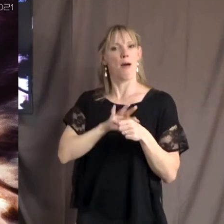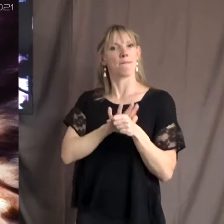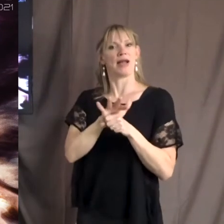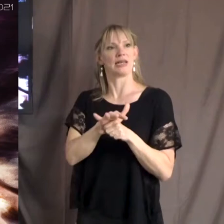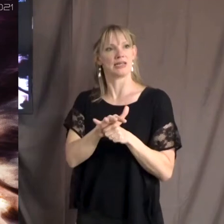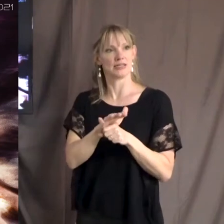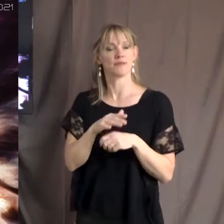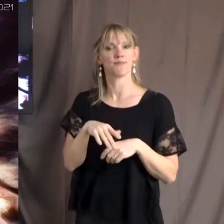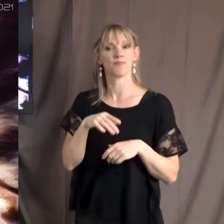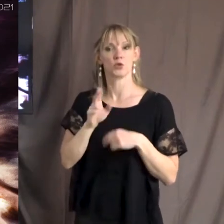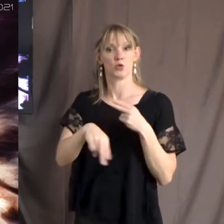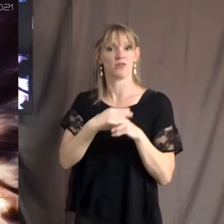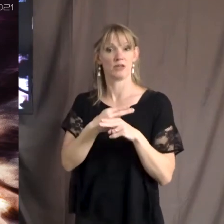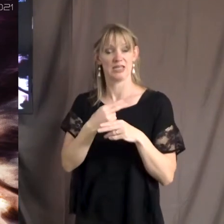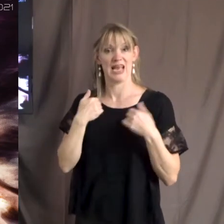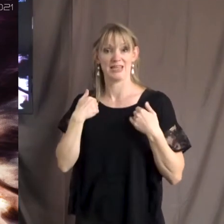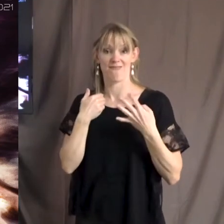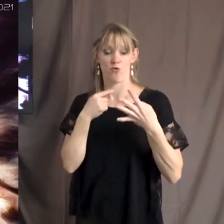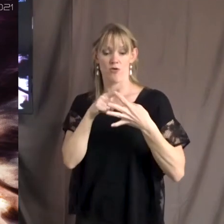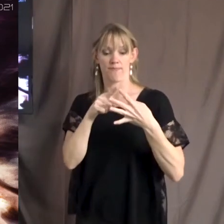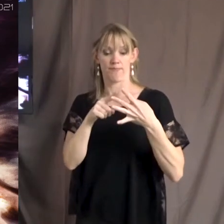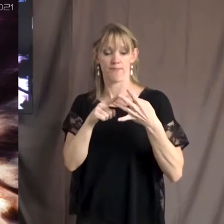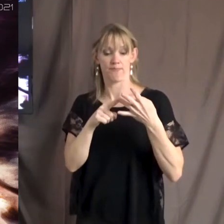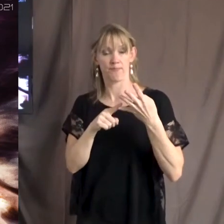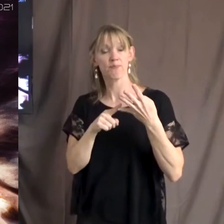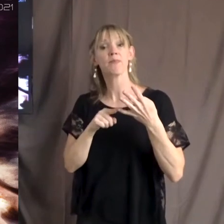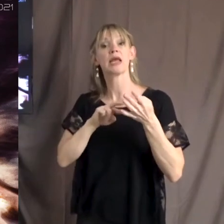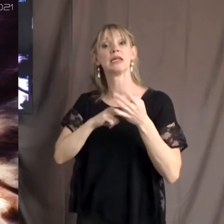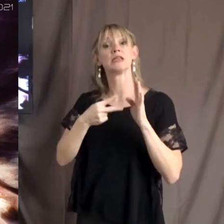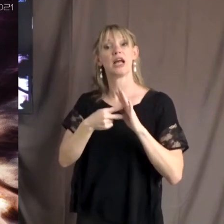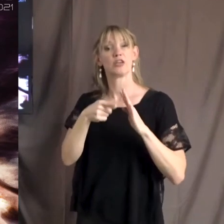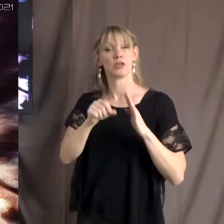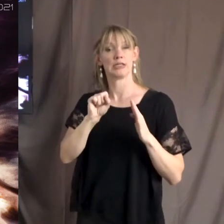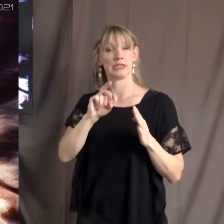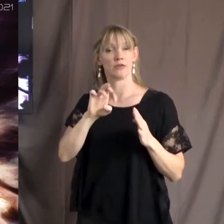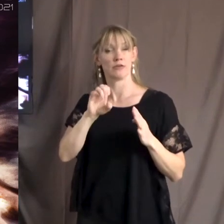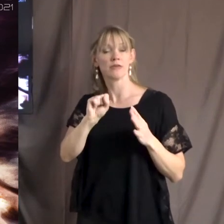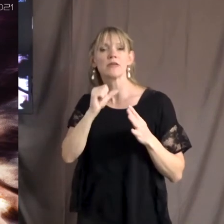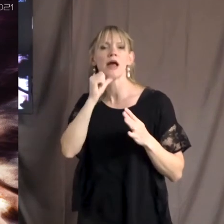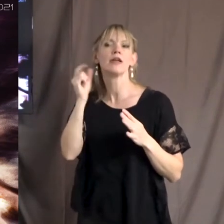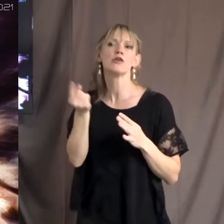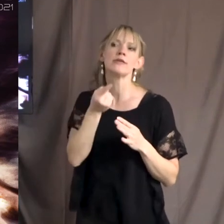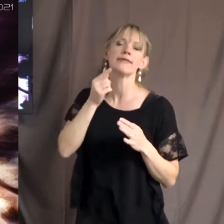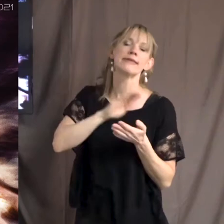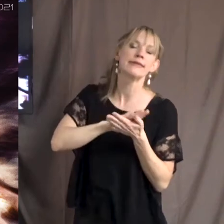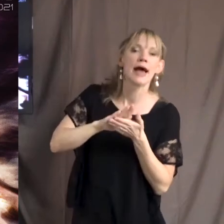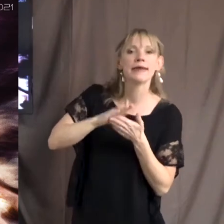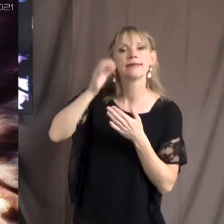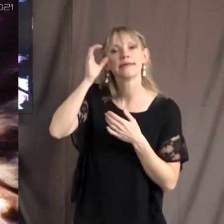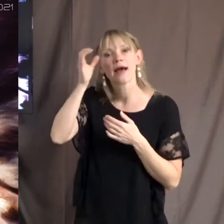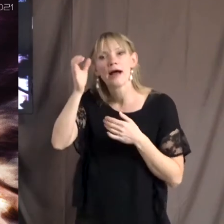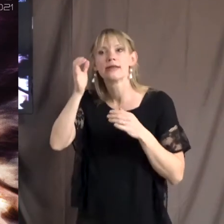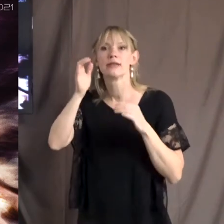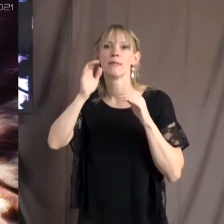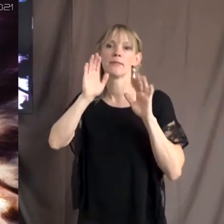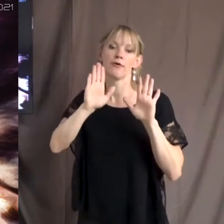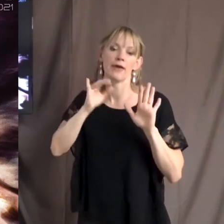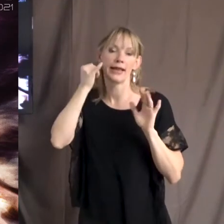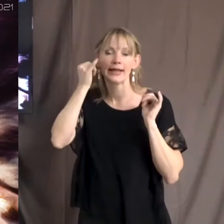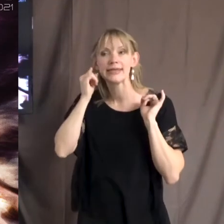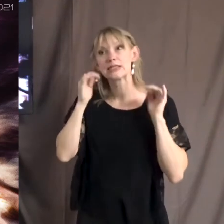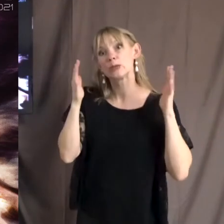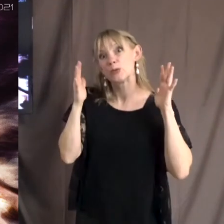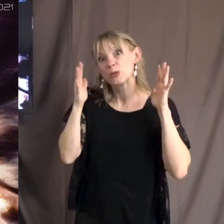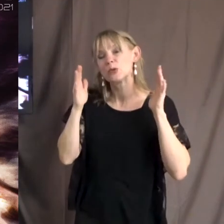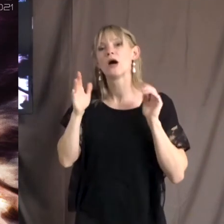4 components to it, and our intention with this series is not just to bring nice concepts and great ideas and woohoo,